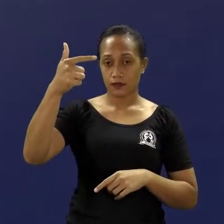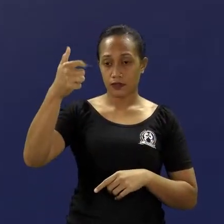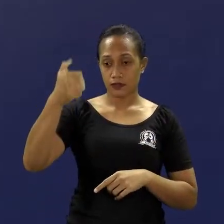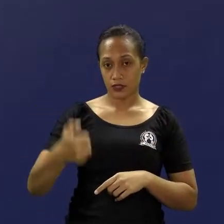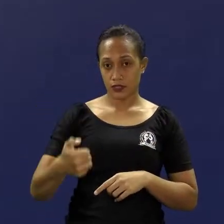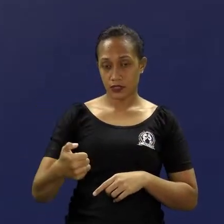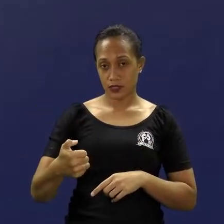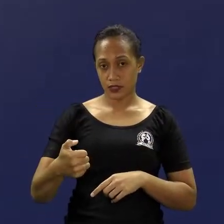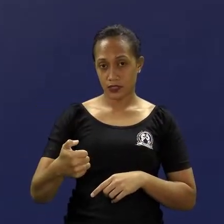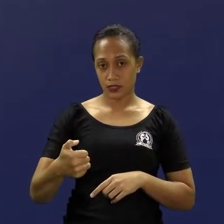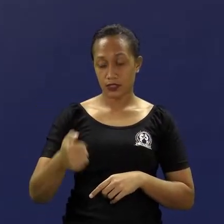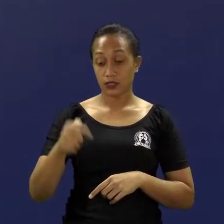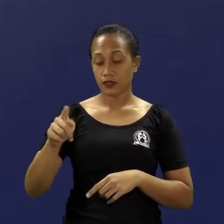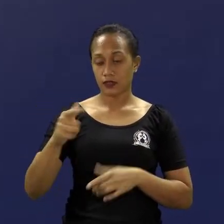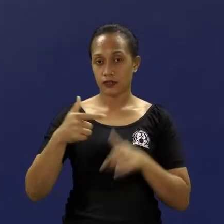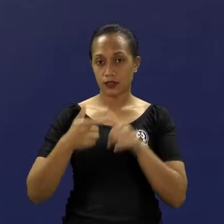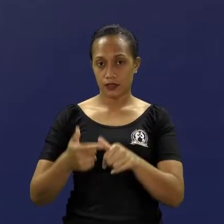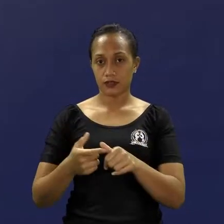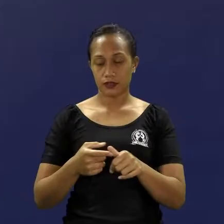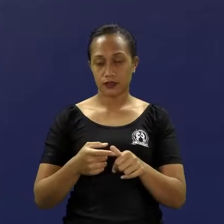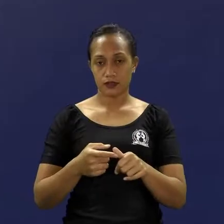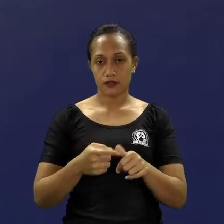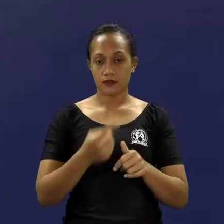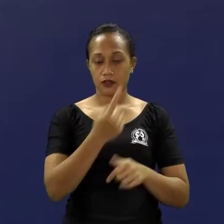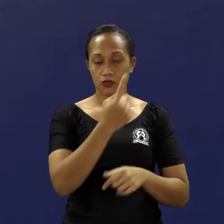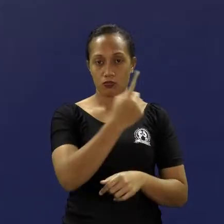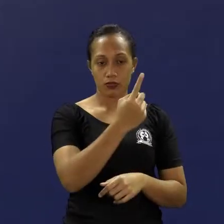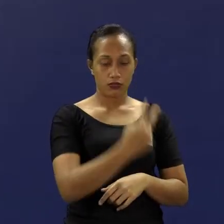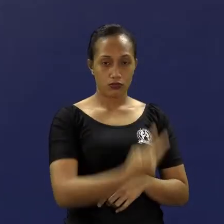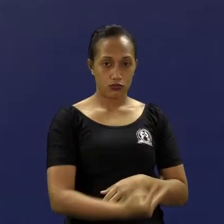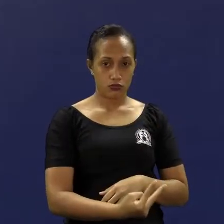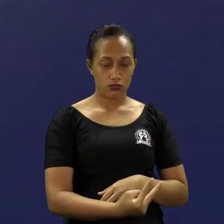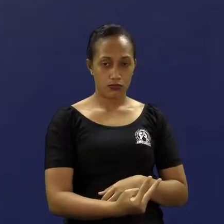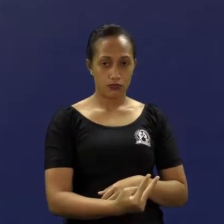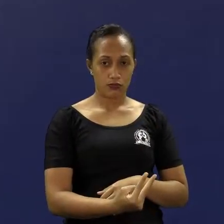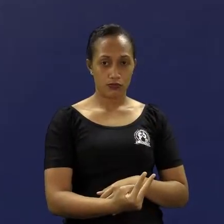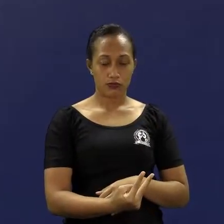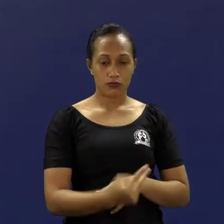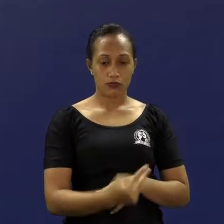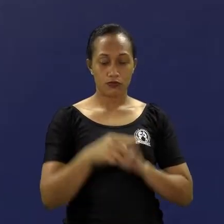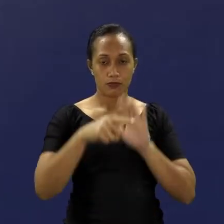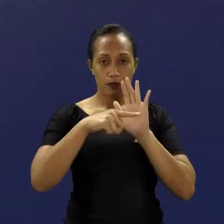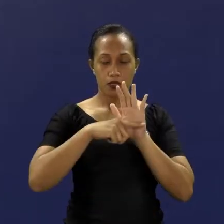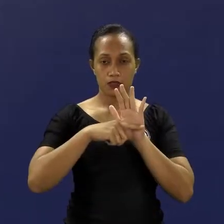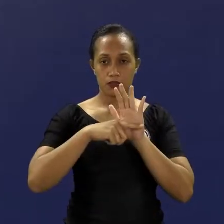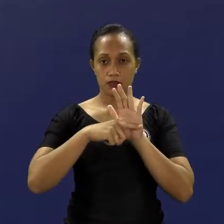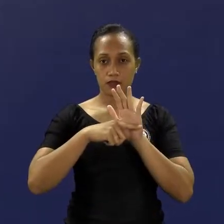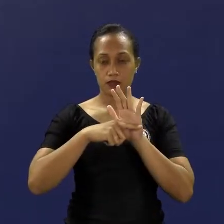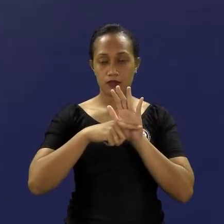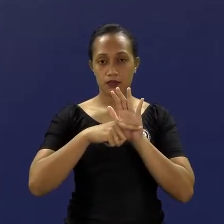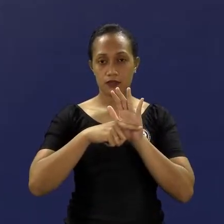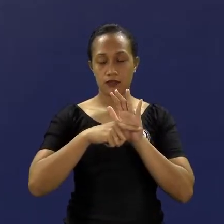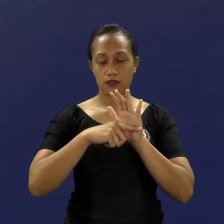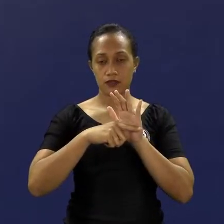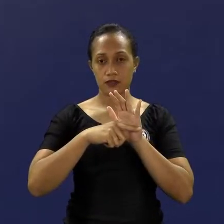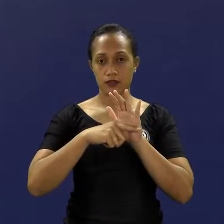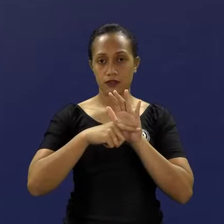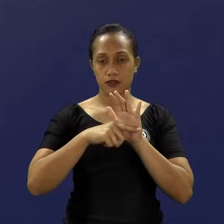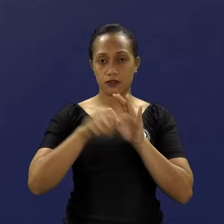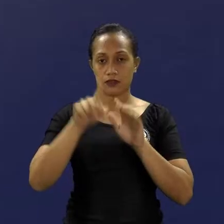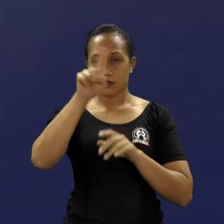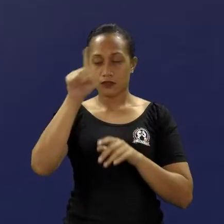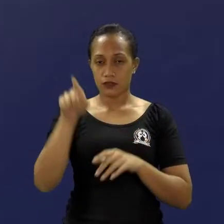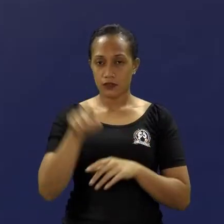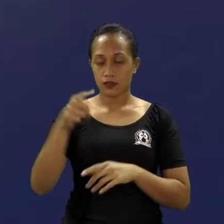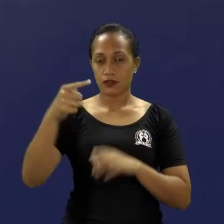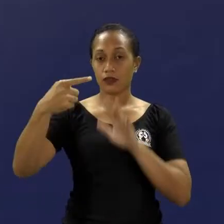ono. O le tali le na o le tasi o vai lua. To ese. Le pui